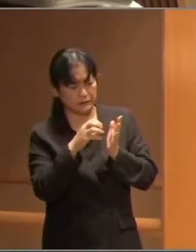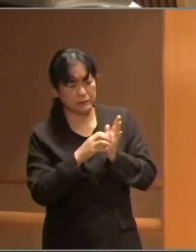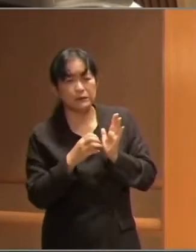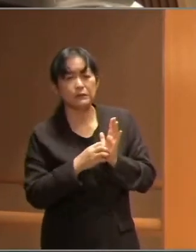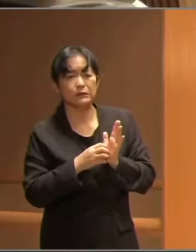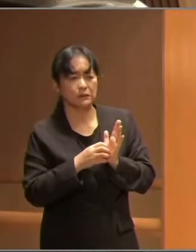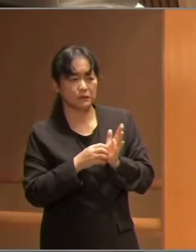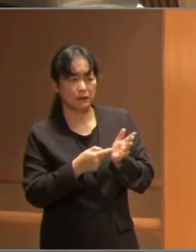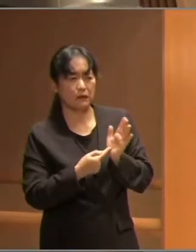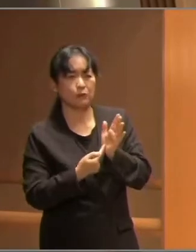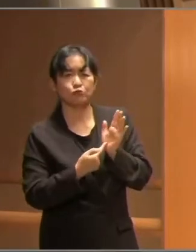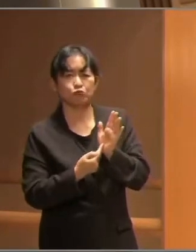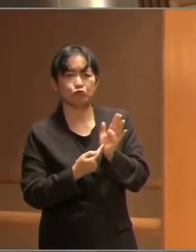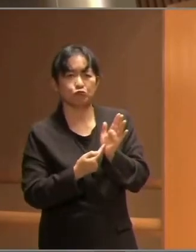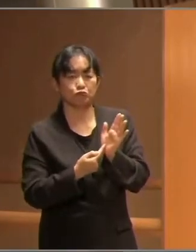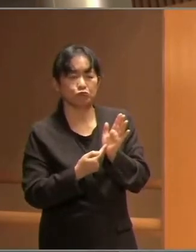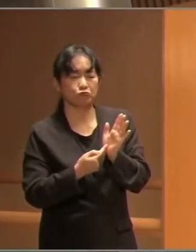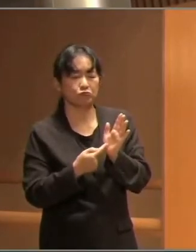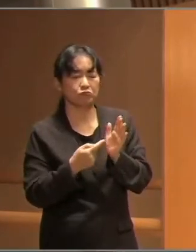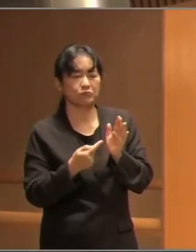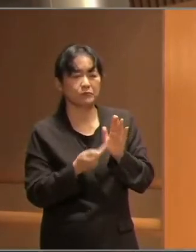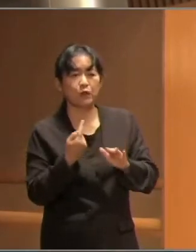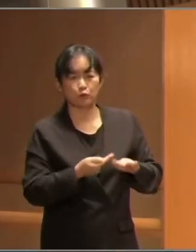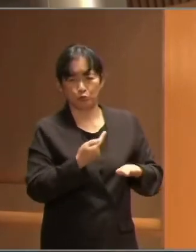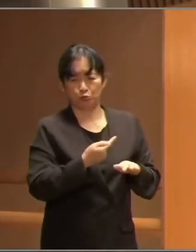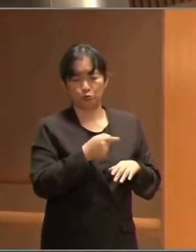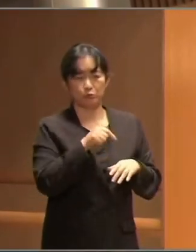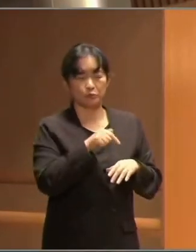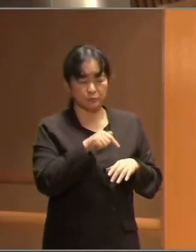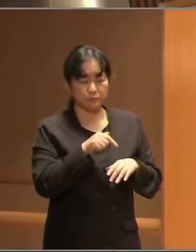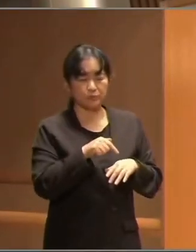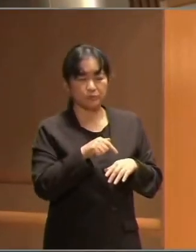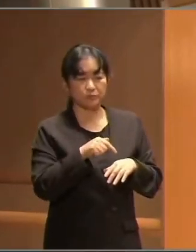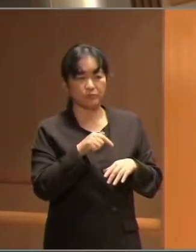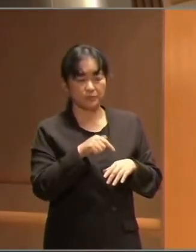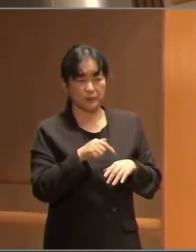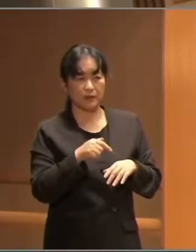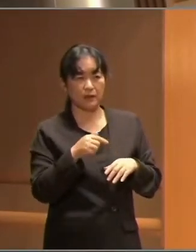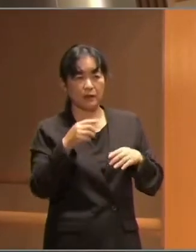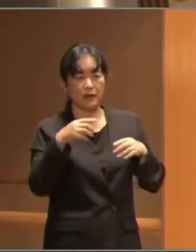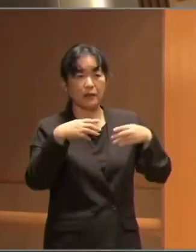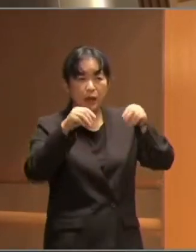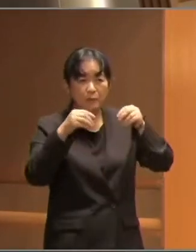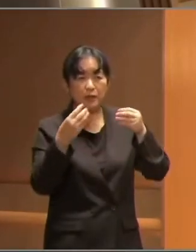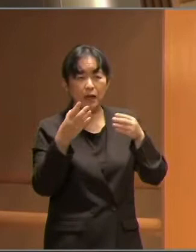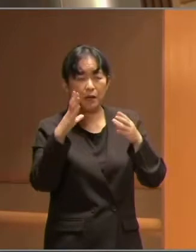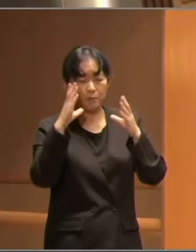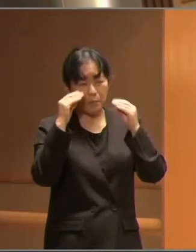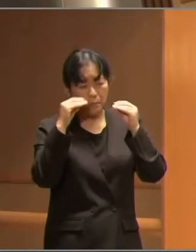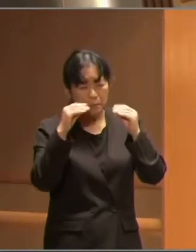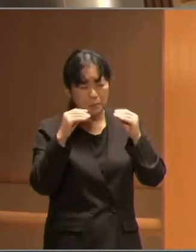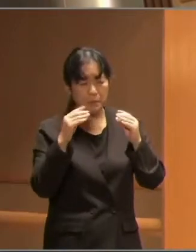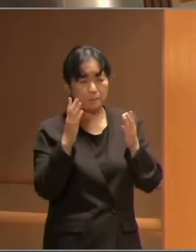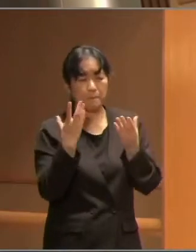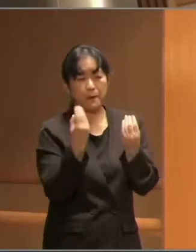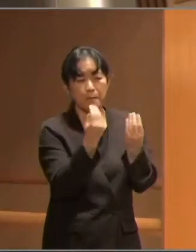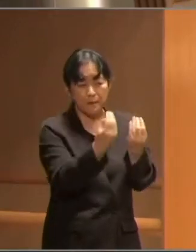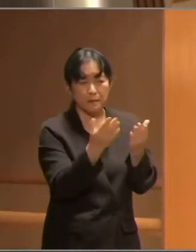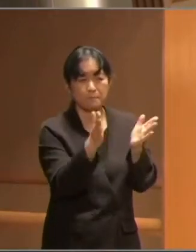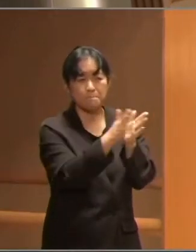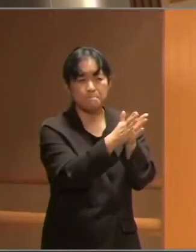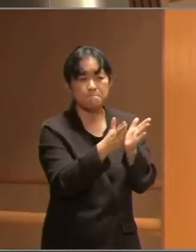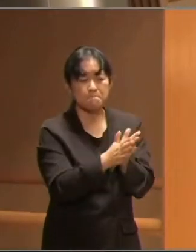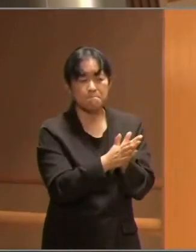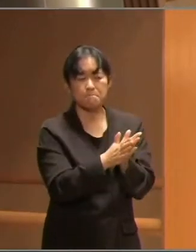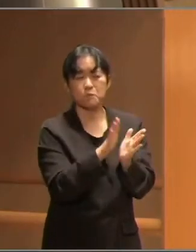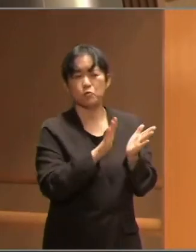then the stains will appear on the paper. So the moisture is absorbed into the